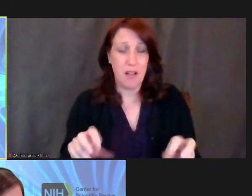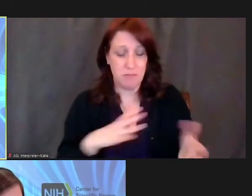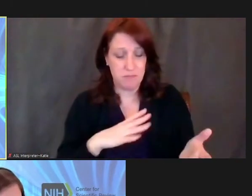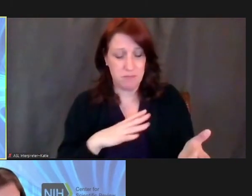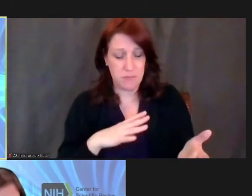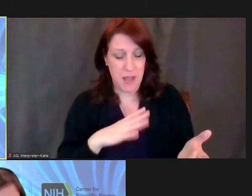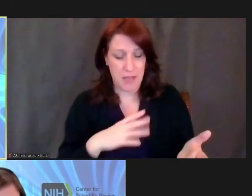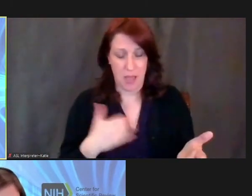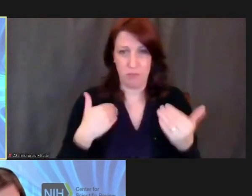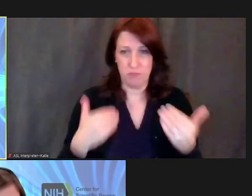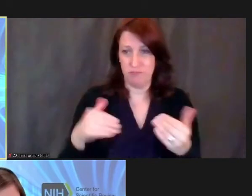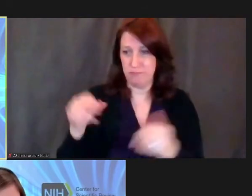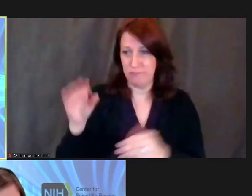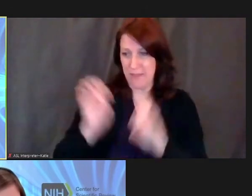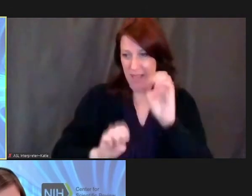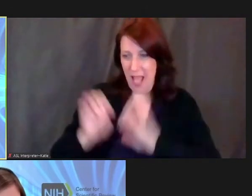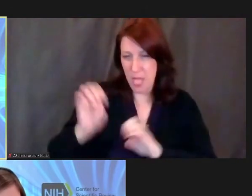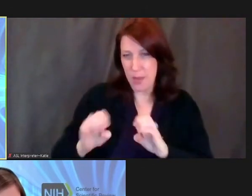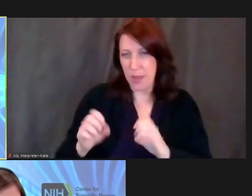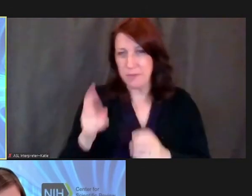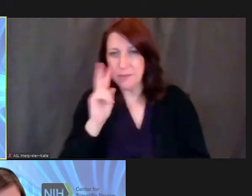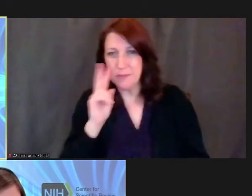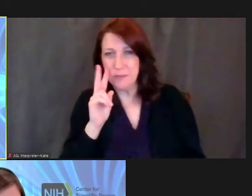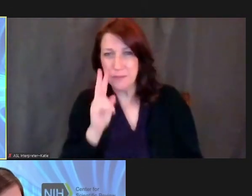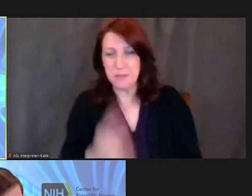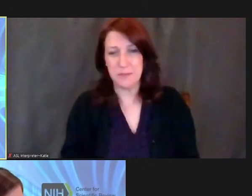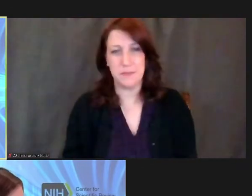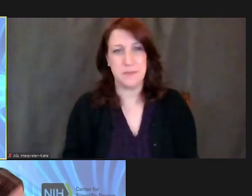we can evaluate you for suitability.